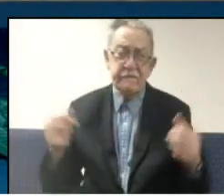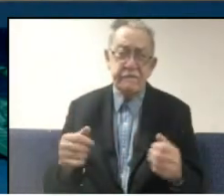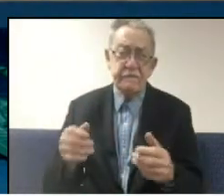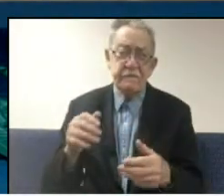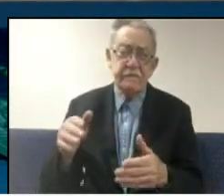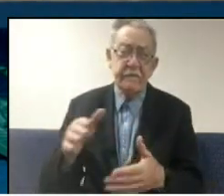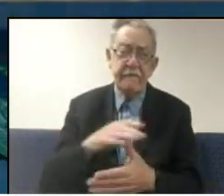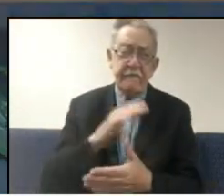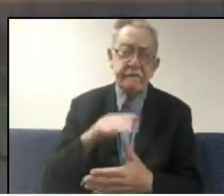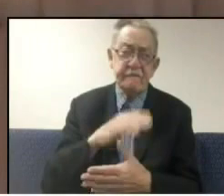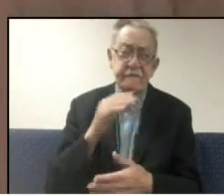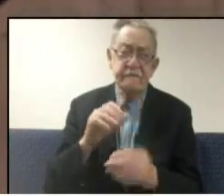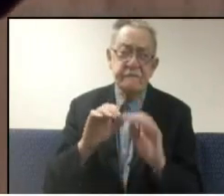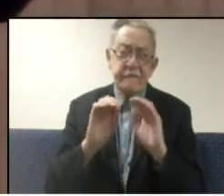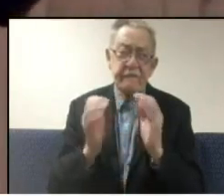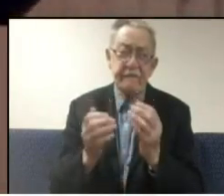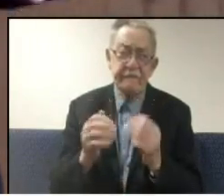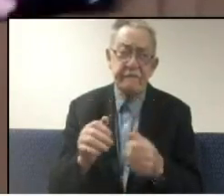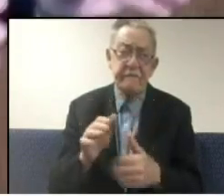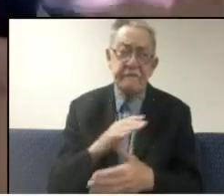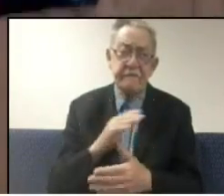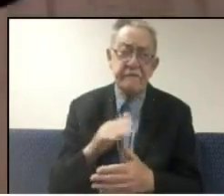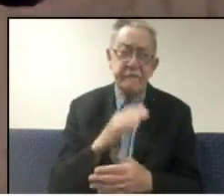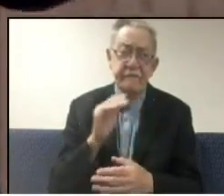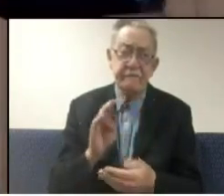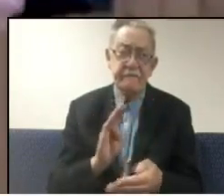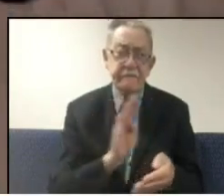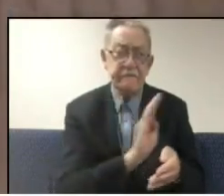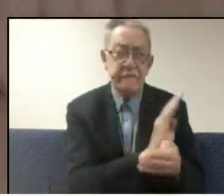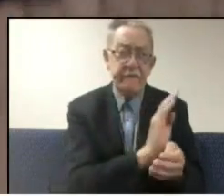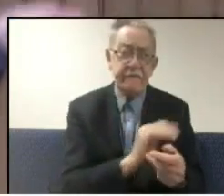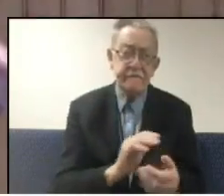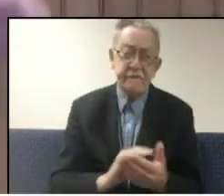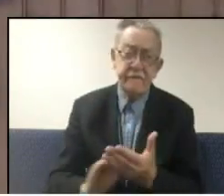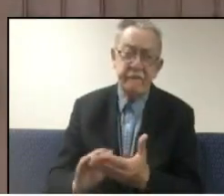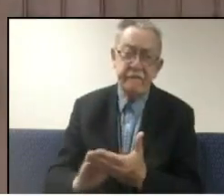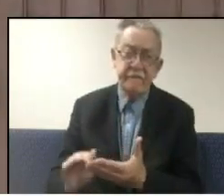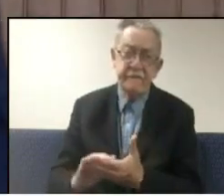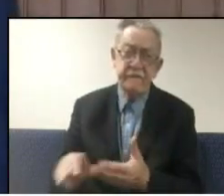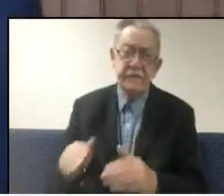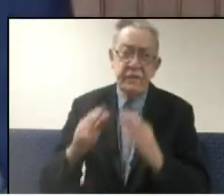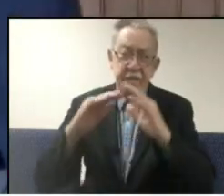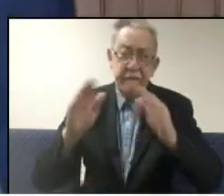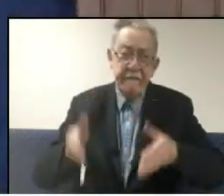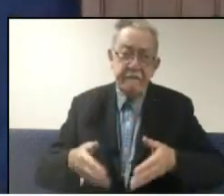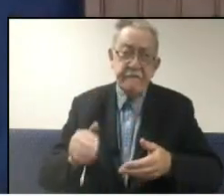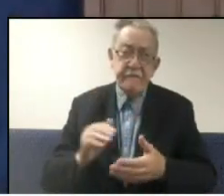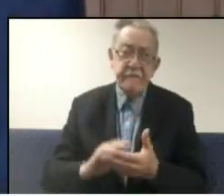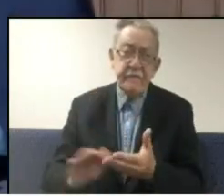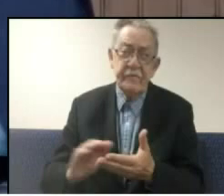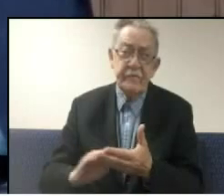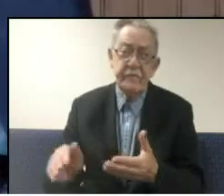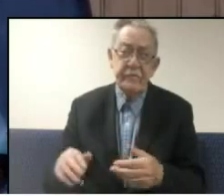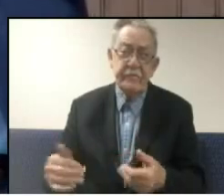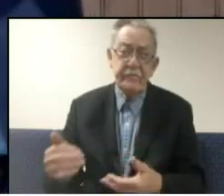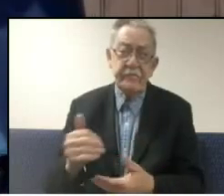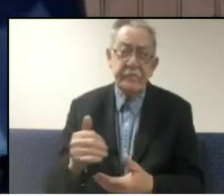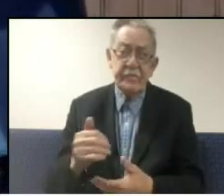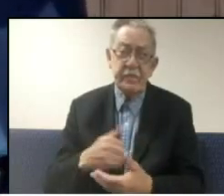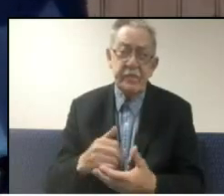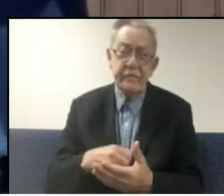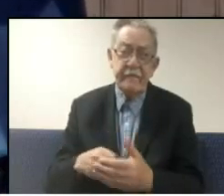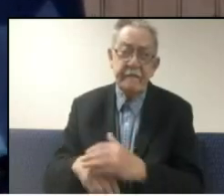top in their business, got the nice house, the nice family, the nice income, and say, I bet God's getting ready to get rid of all of